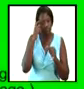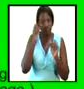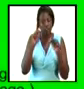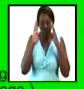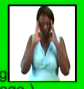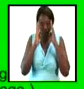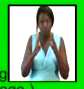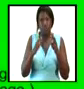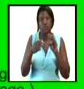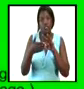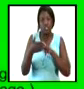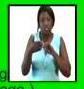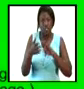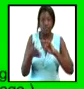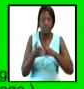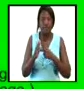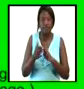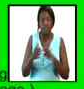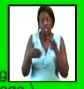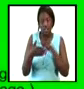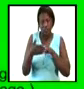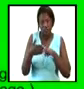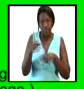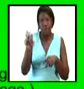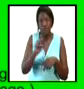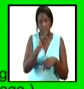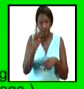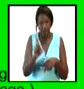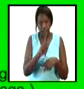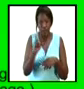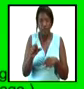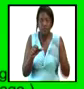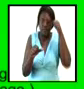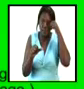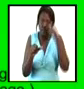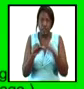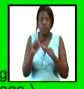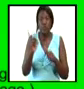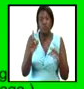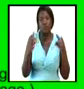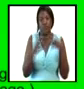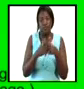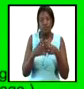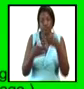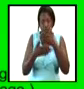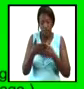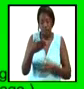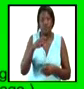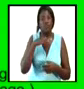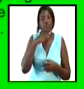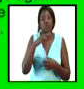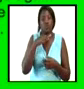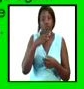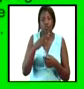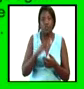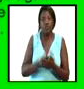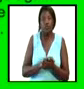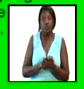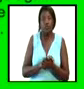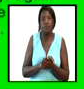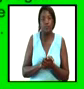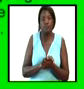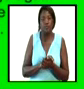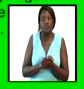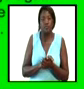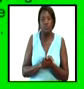meaning. Read through the questions, bearing in mind the passage. This will give clues leading to the answers in the passage.